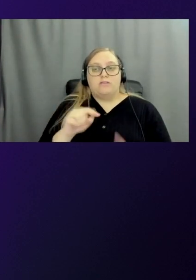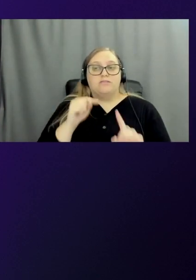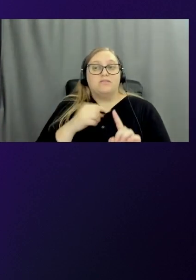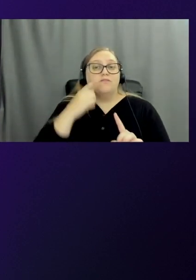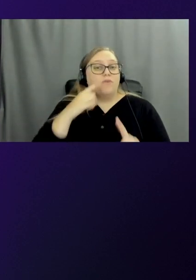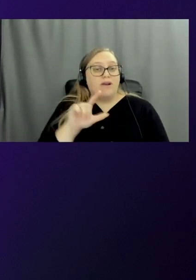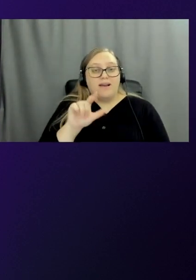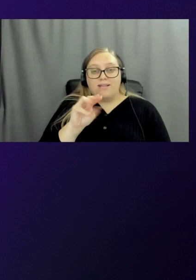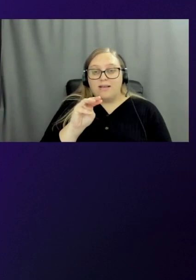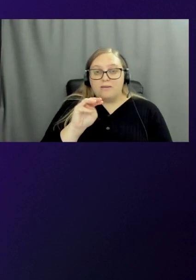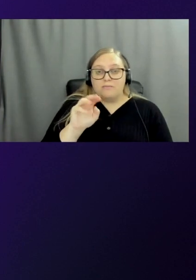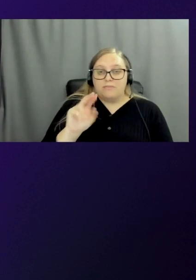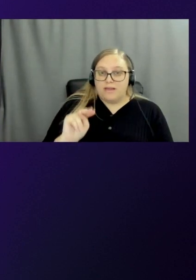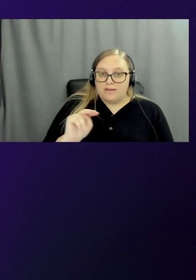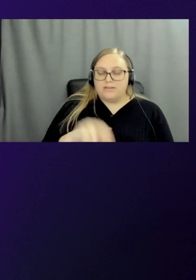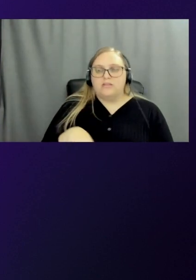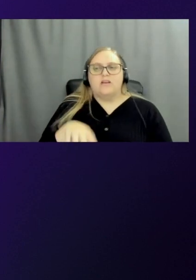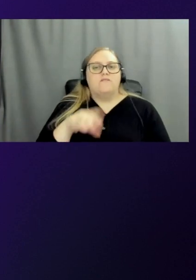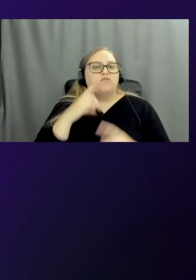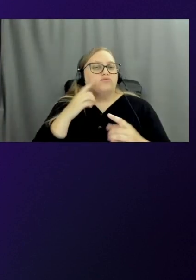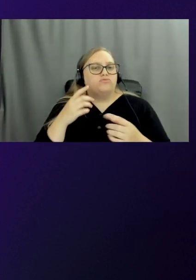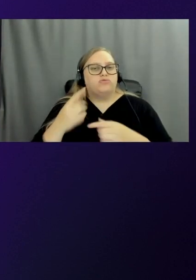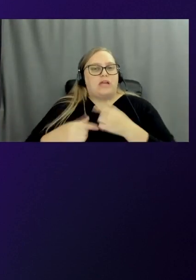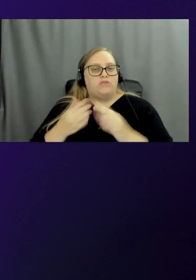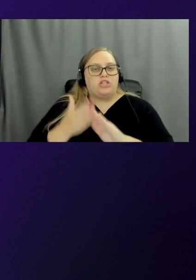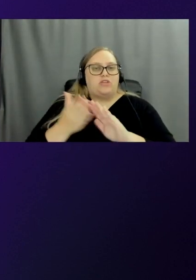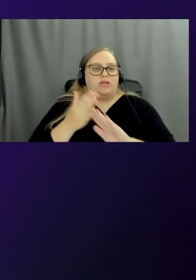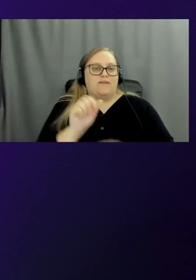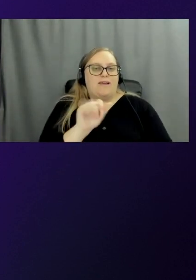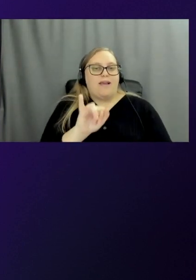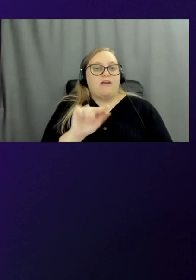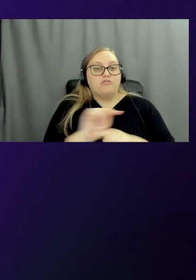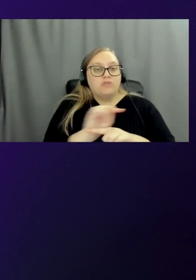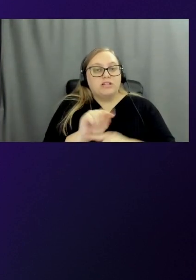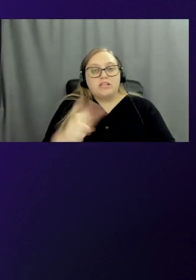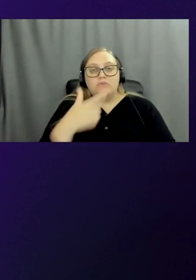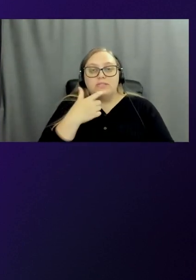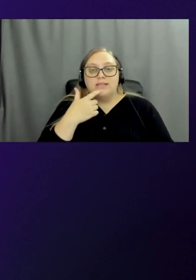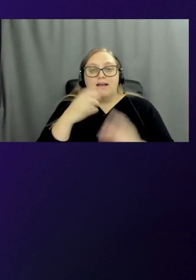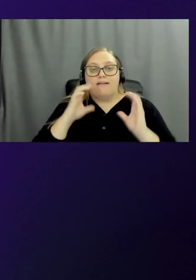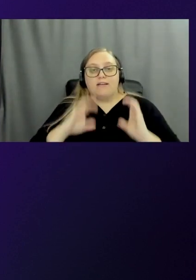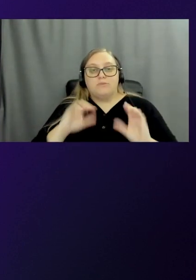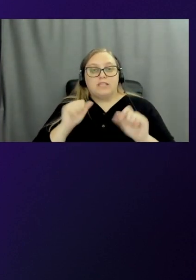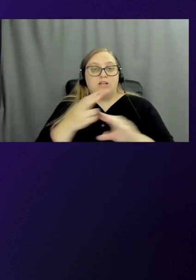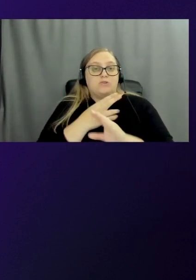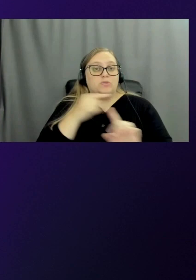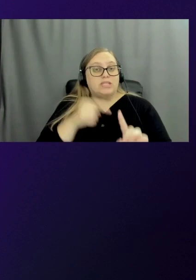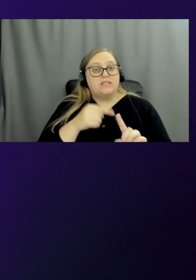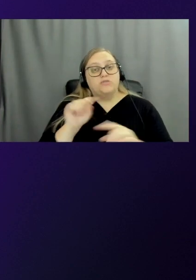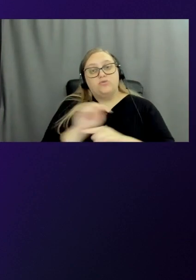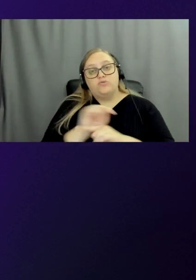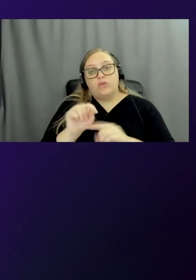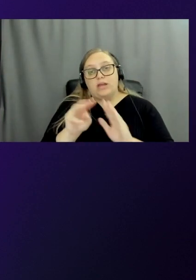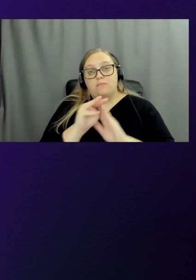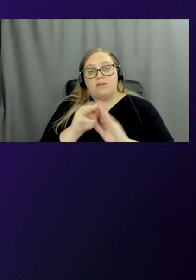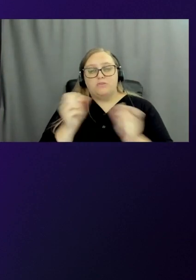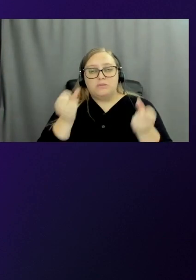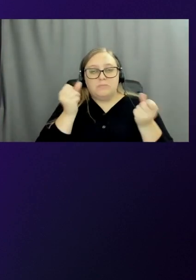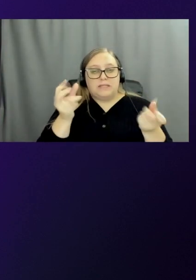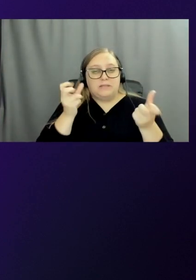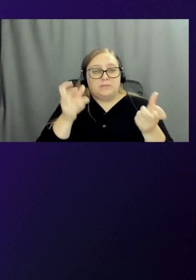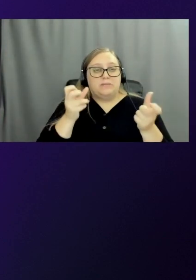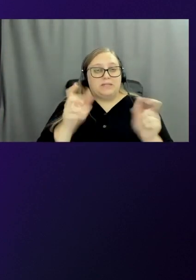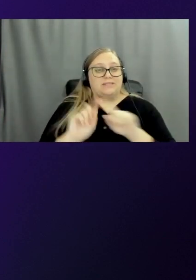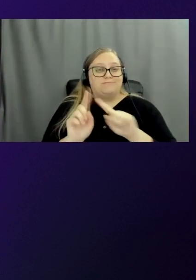and generative AI training. And as you said, customers can use these to train models with hundreds of billions of parameters